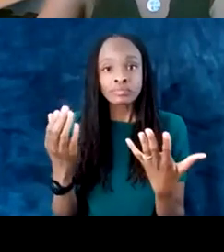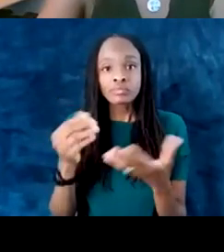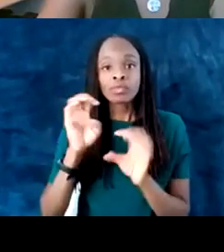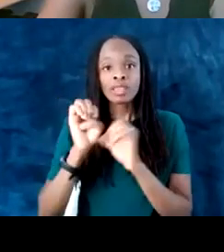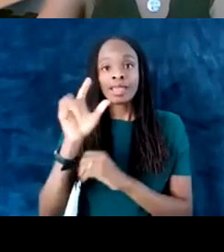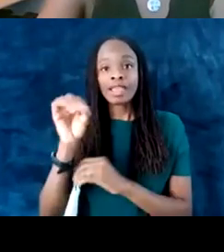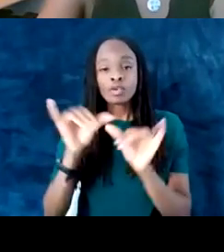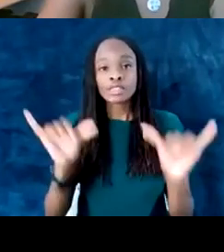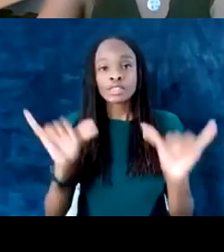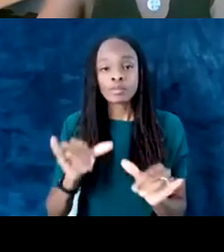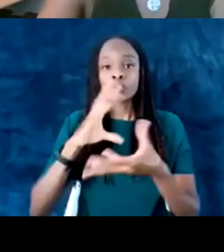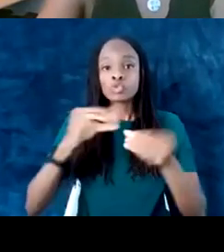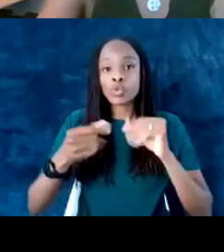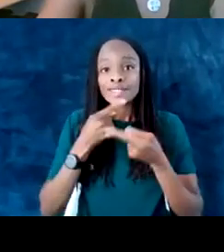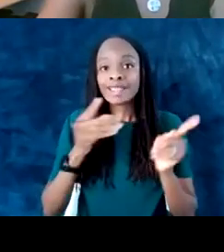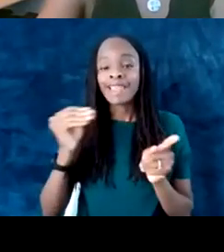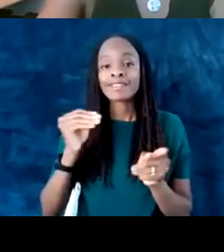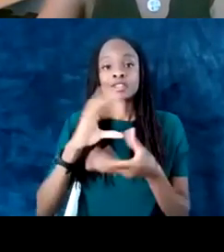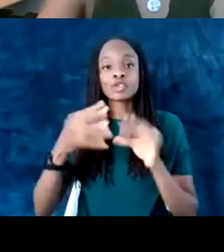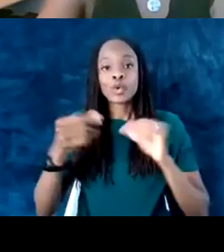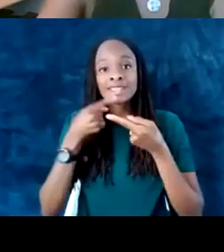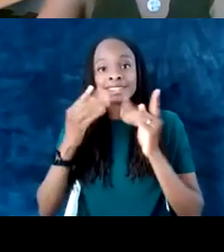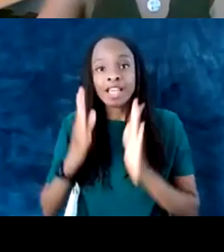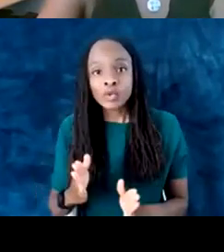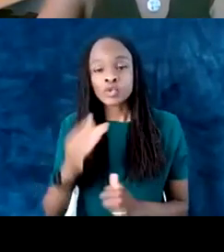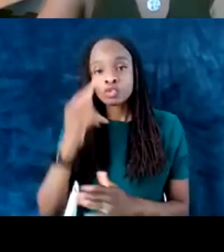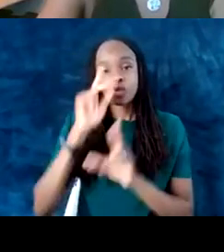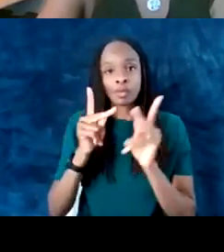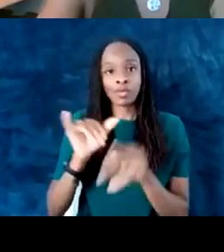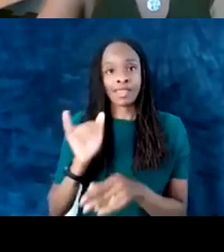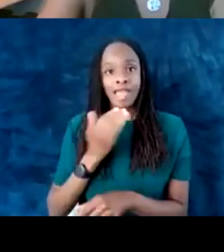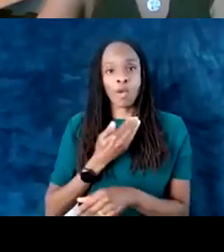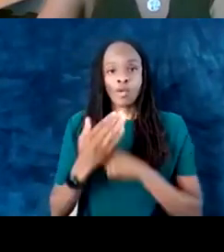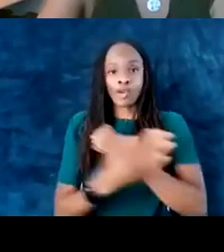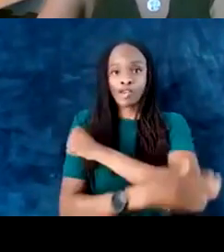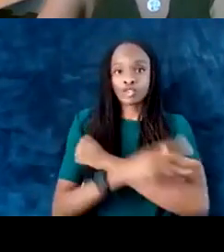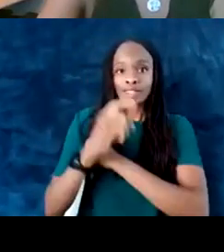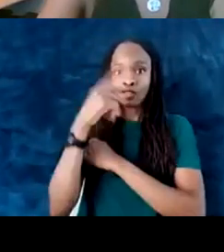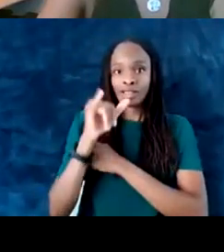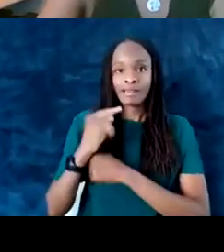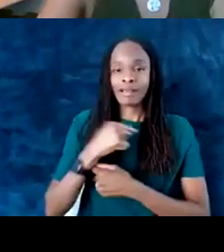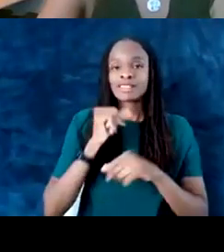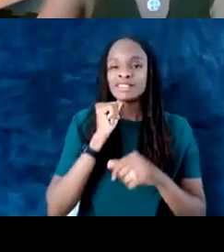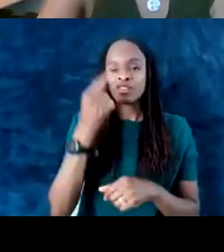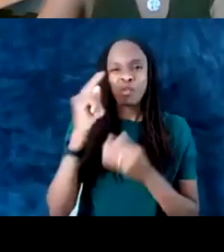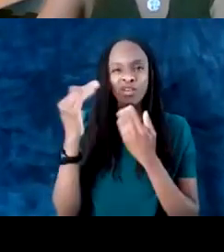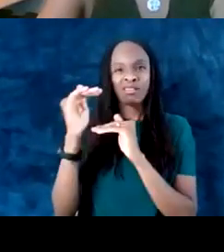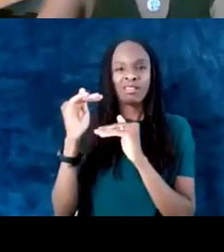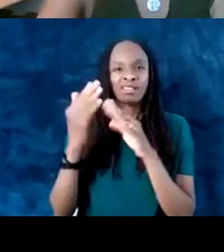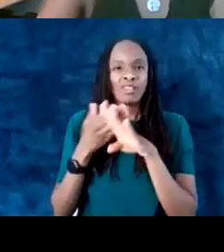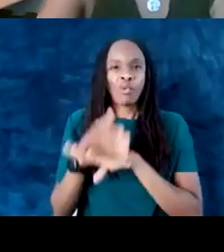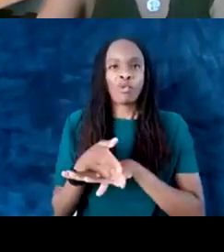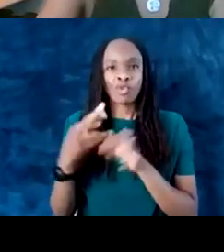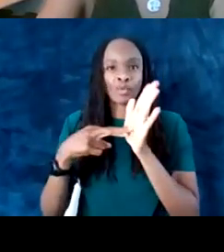and storytellers be by and for people who look like our country, not just for a narrow and racially overrepresented subsection of